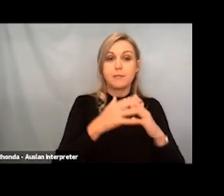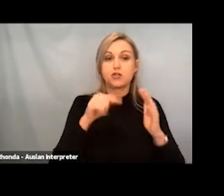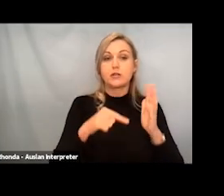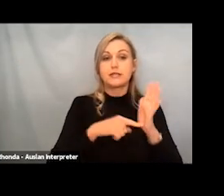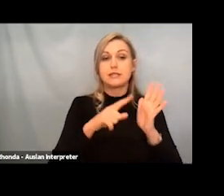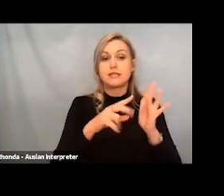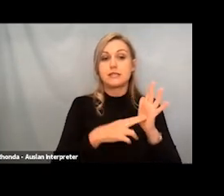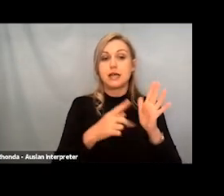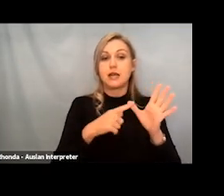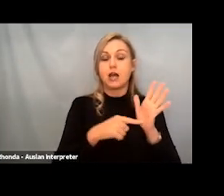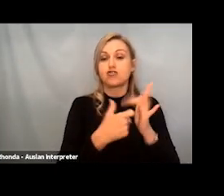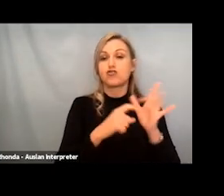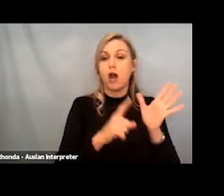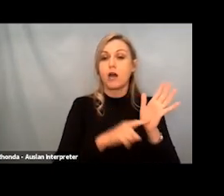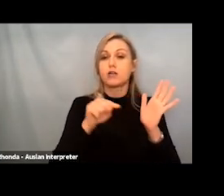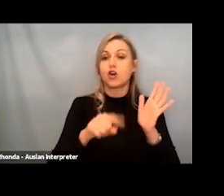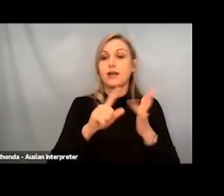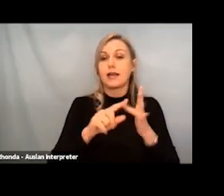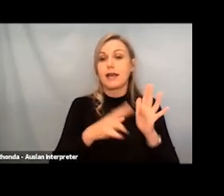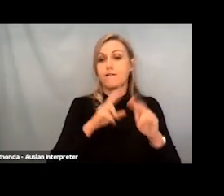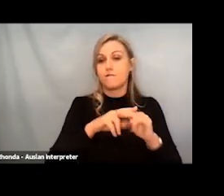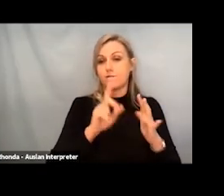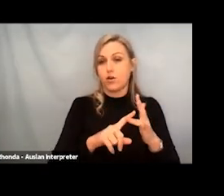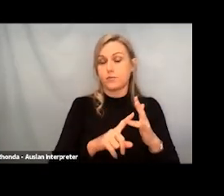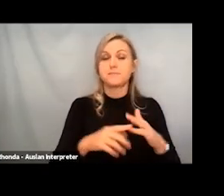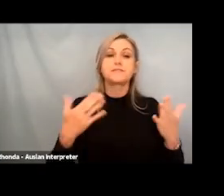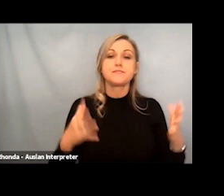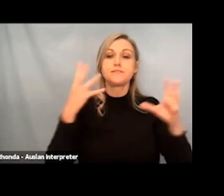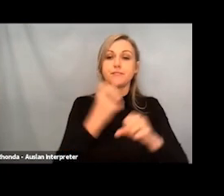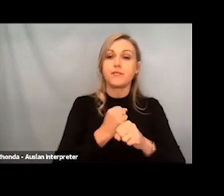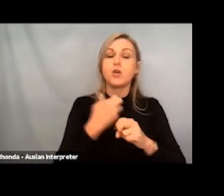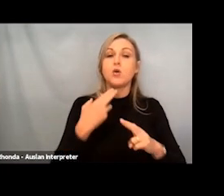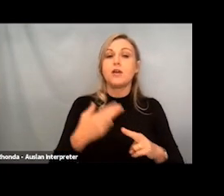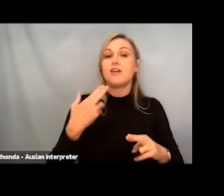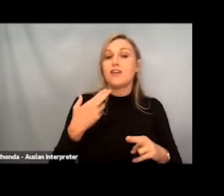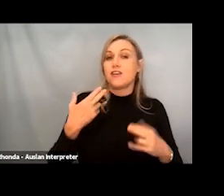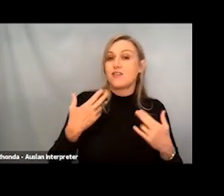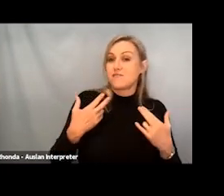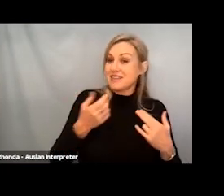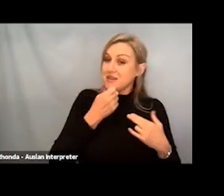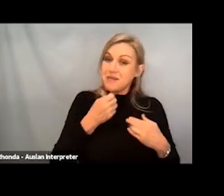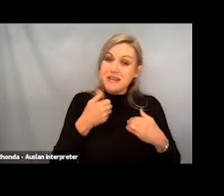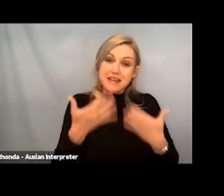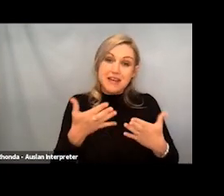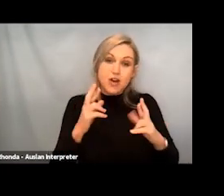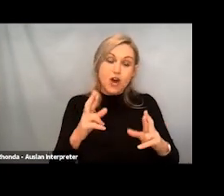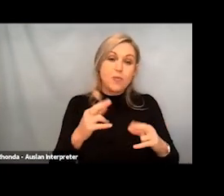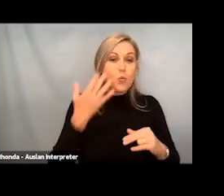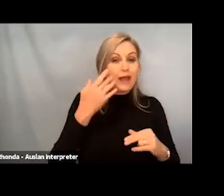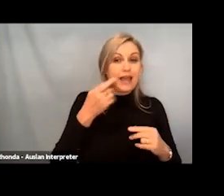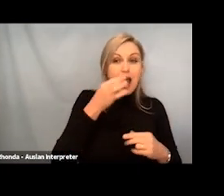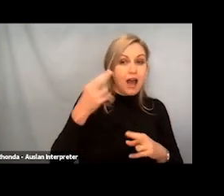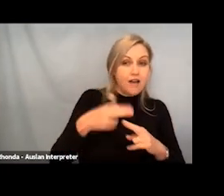www.tinatrial.info. And just to close very quickly, a glimmer of hope. In the meantime, since we sought funding for this